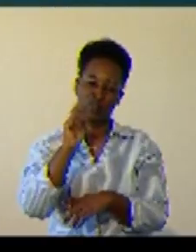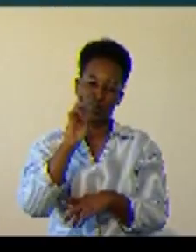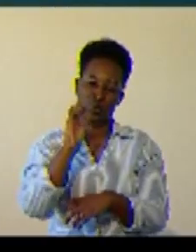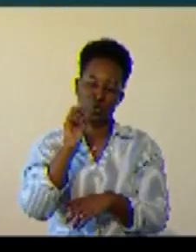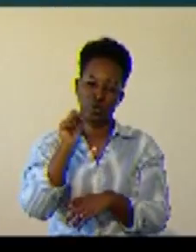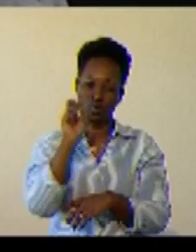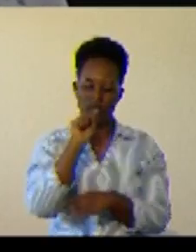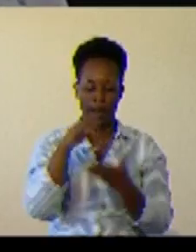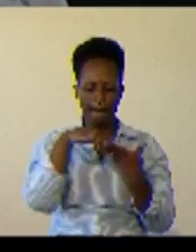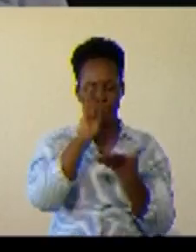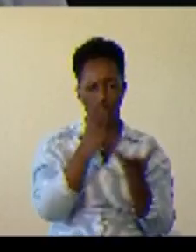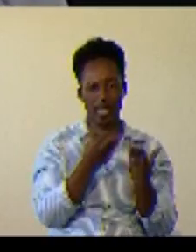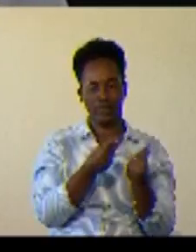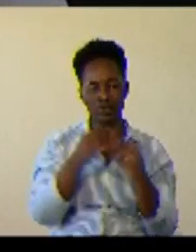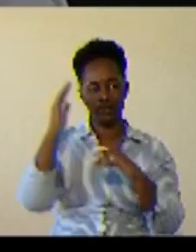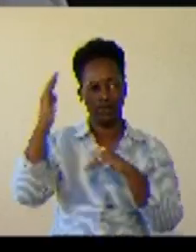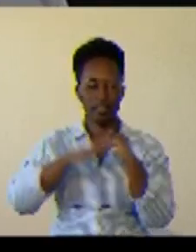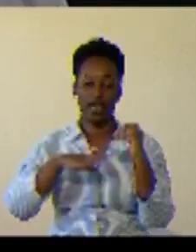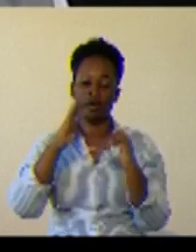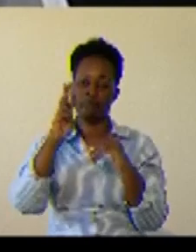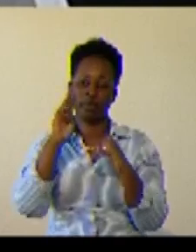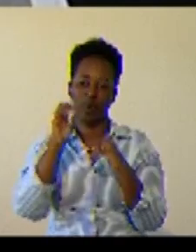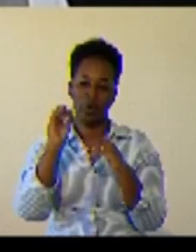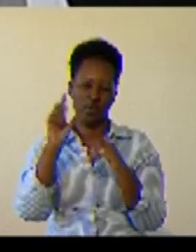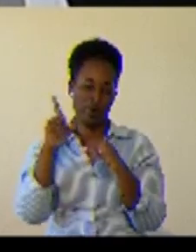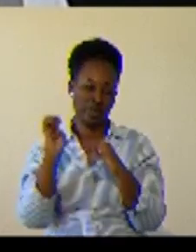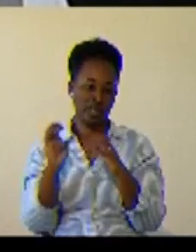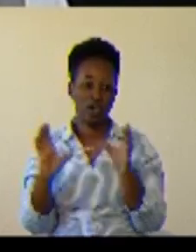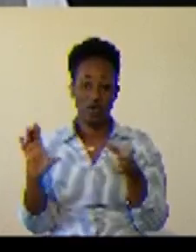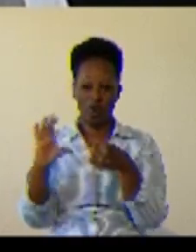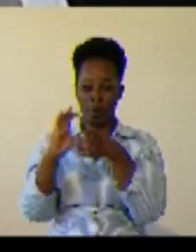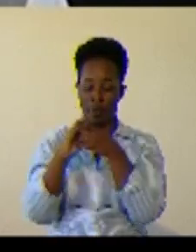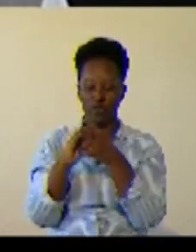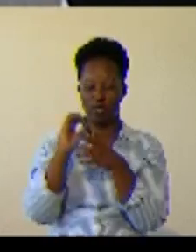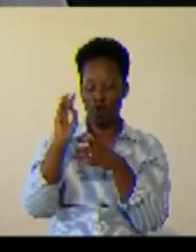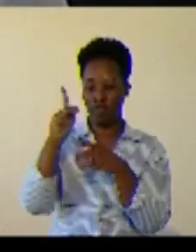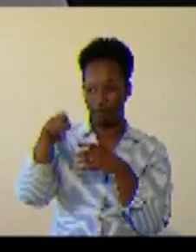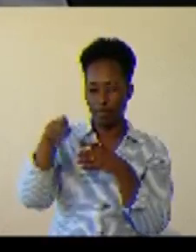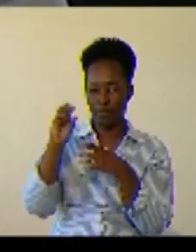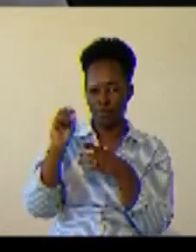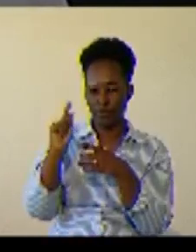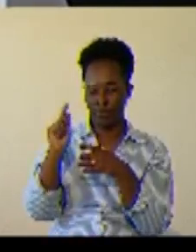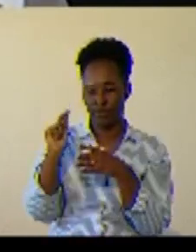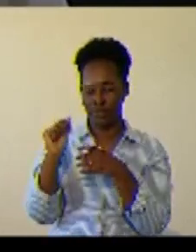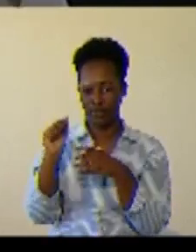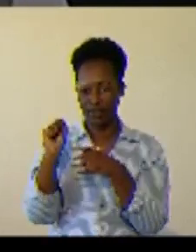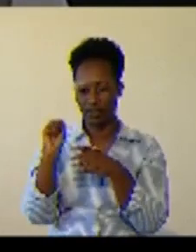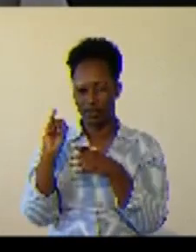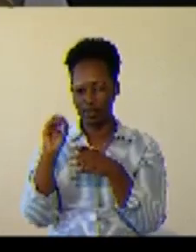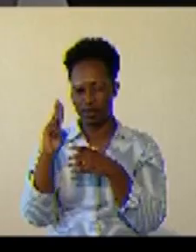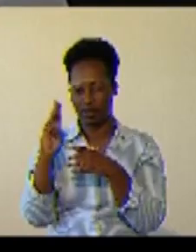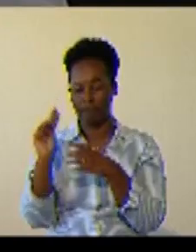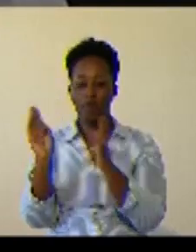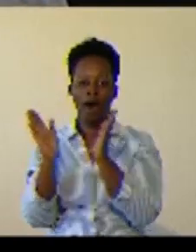than bromine. So the combination of potassium and chlorine will be more